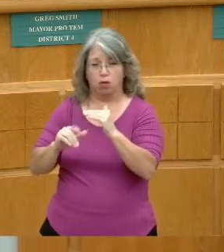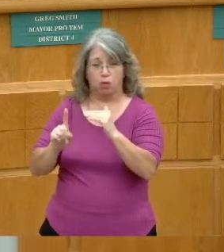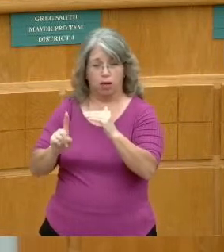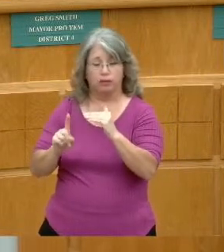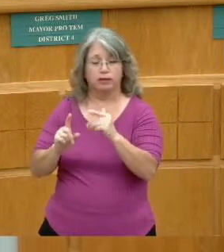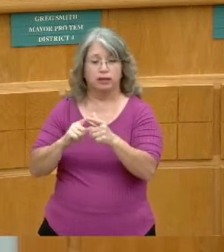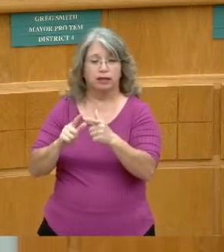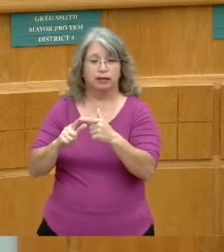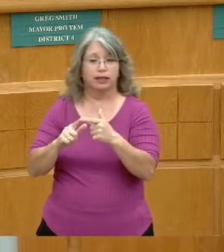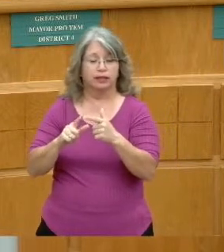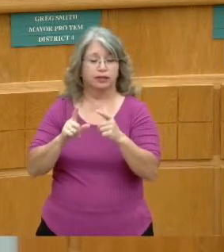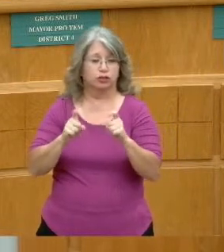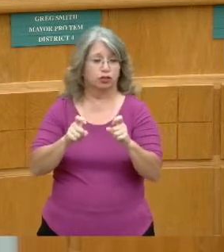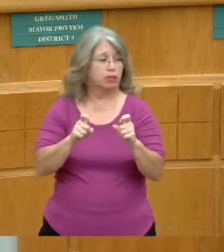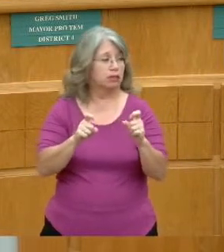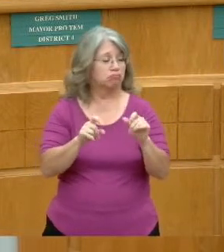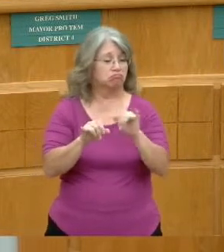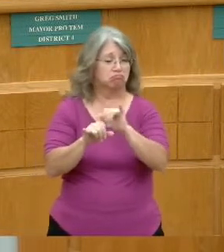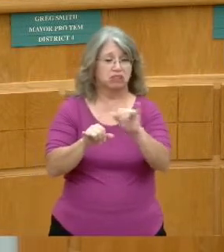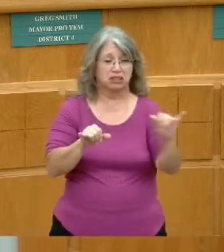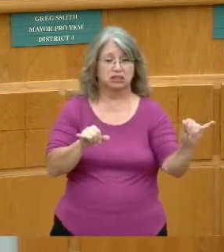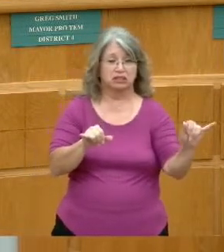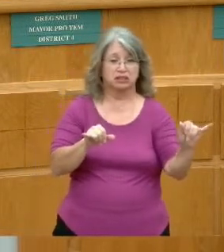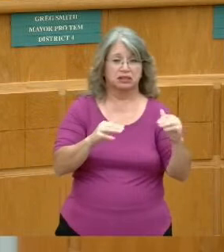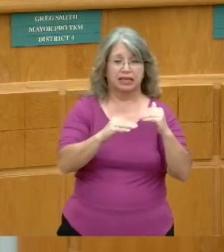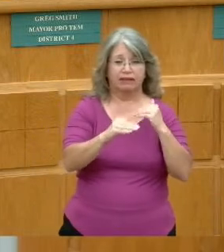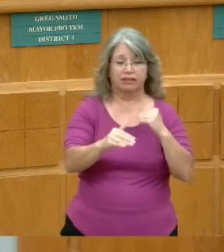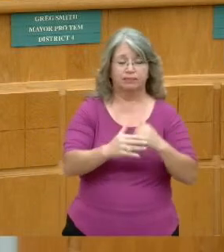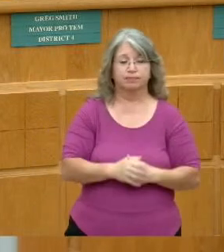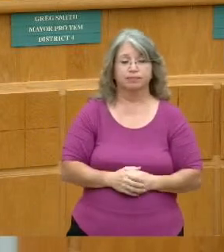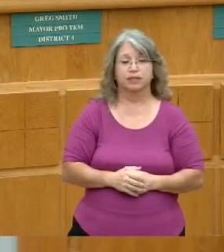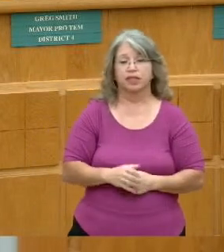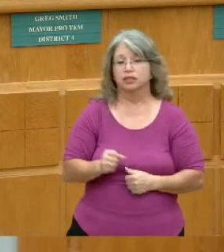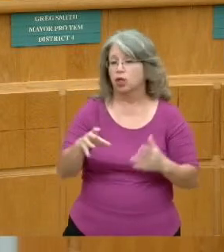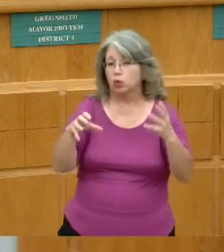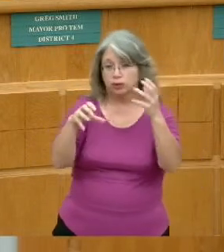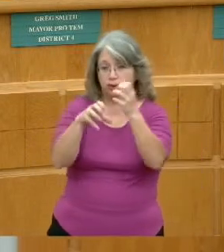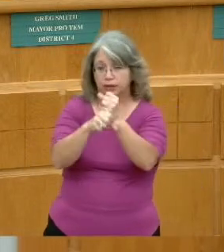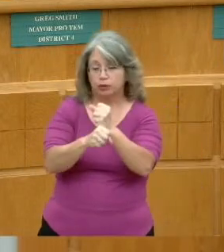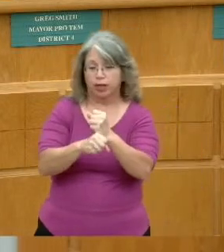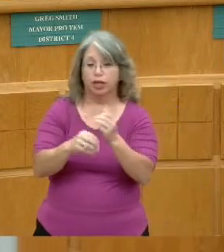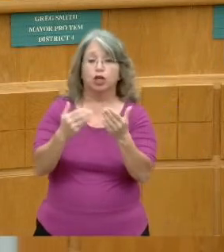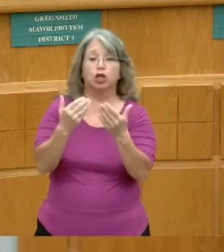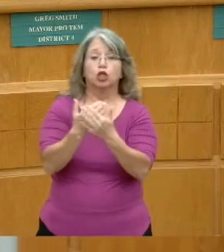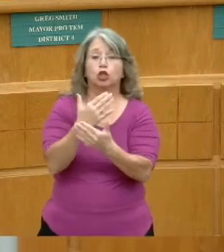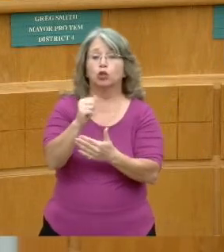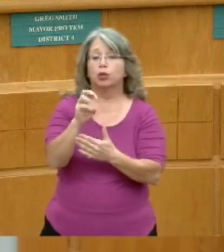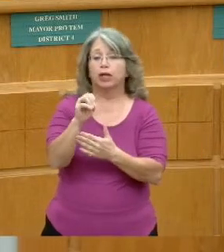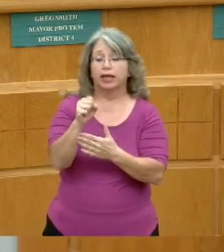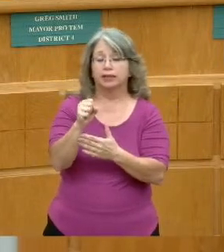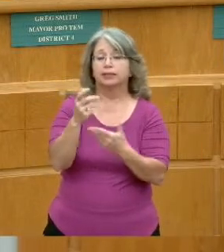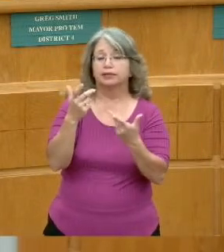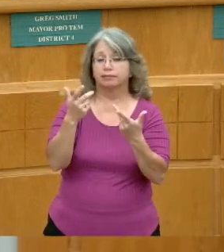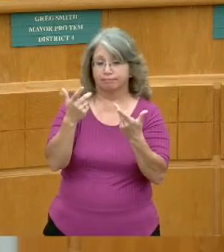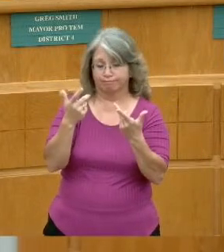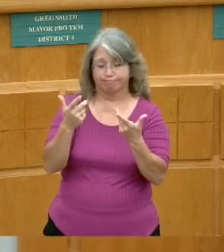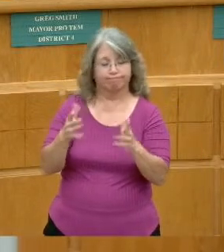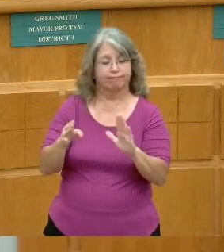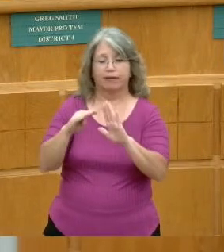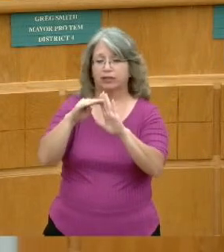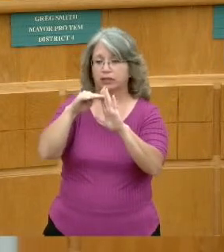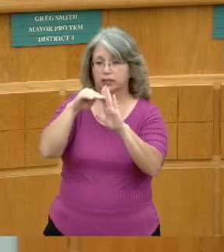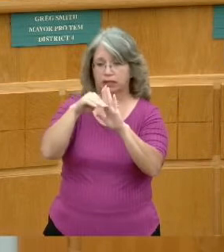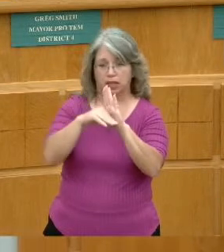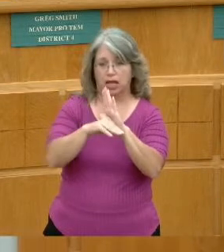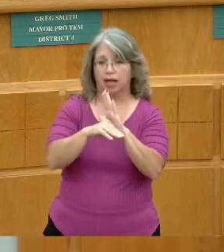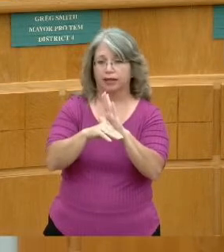Okay, so let's wrap this up. In summary, new cases in the coastal bend have declined. I think everybody saw that. Something that I've been